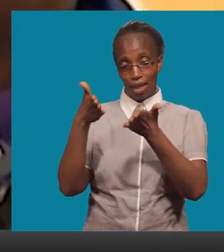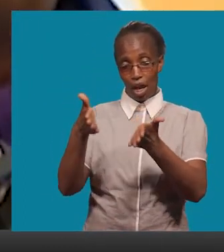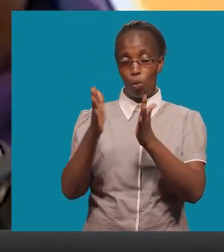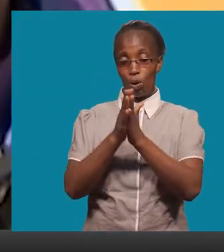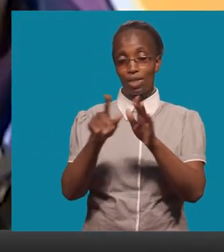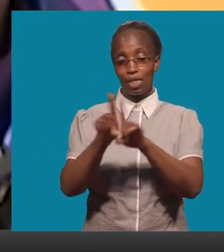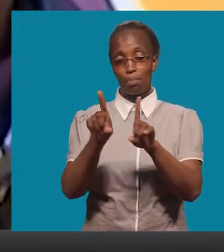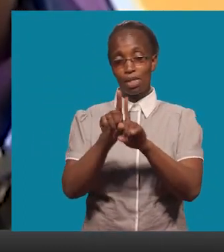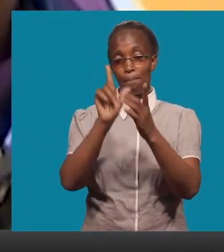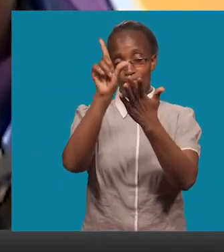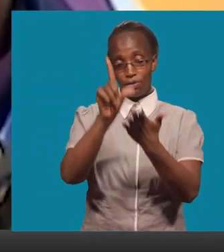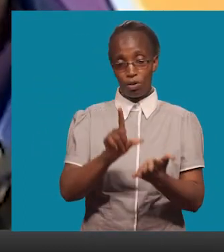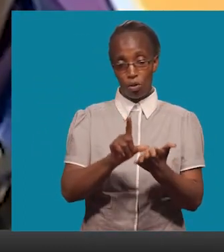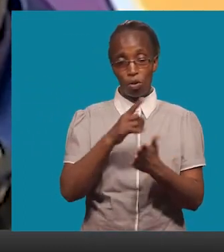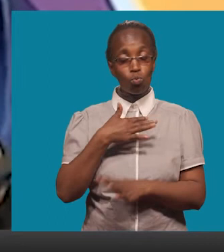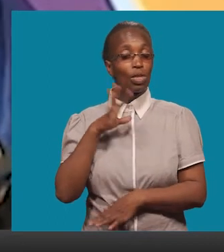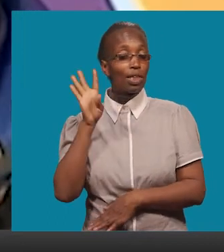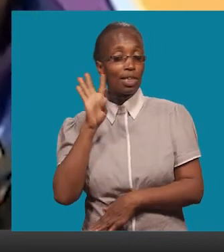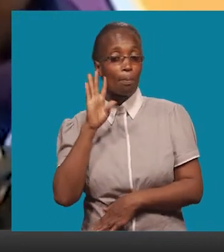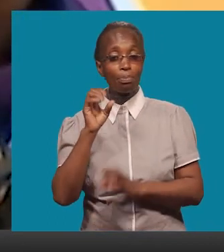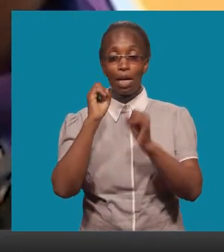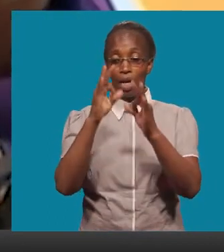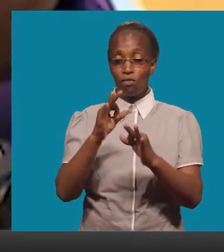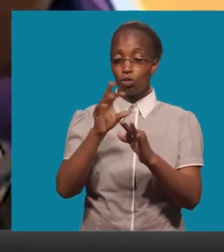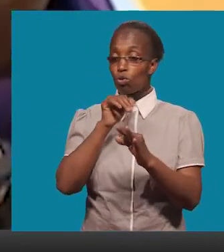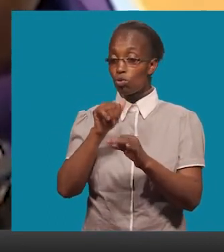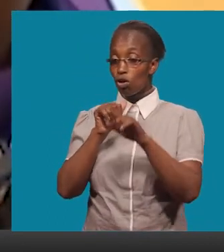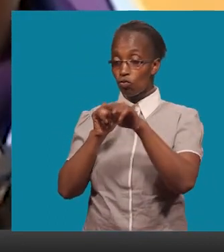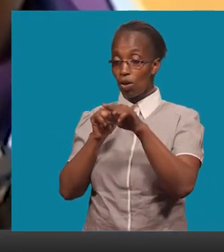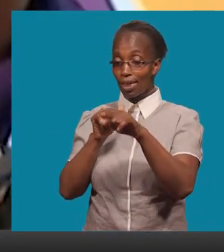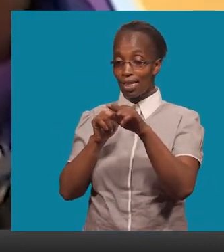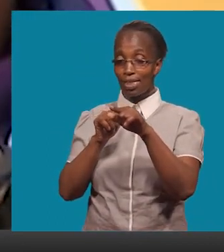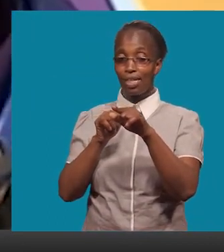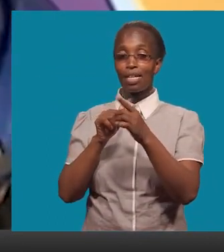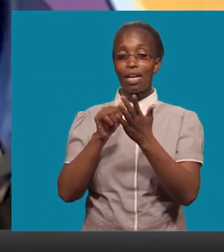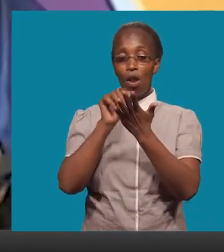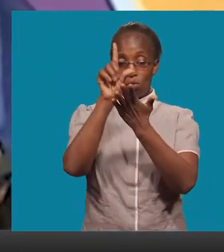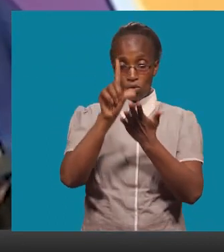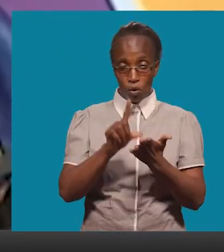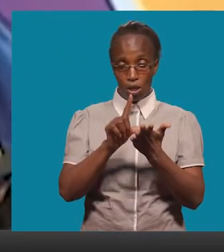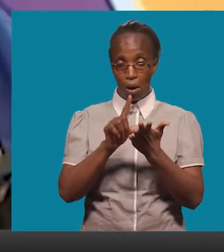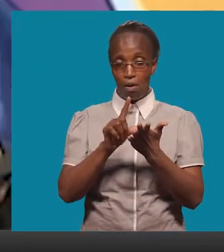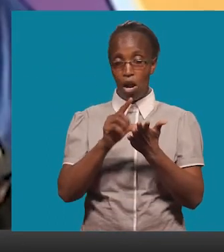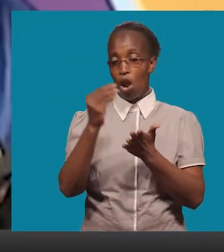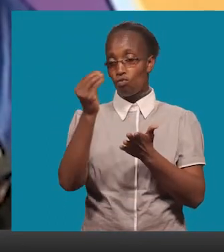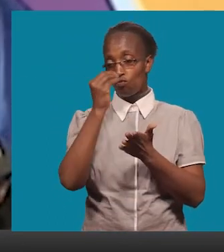there. We wouldn't be having that debt. We have also been told when that debt, if it were not for that debt, prices would even be